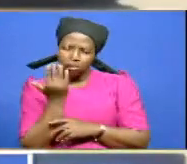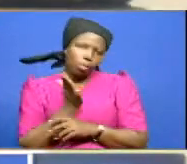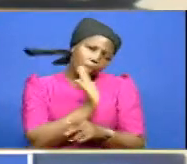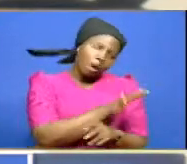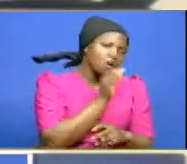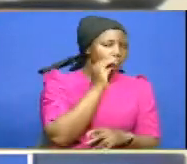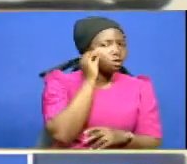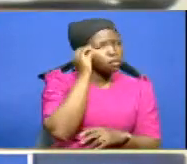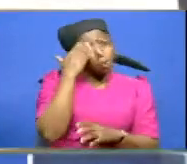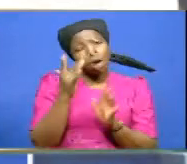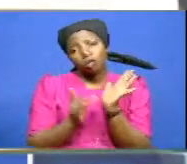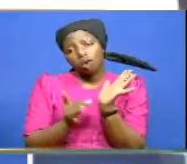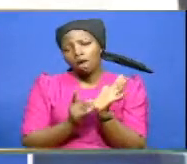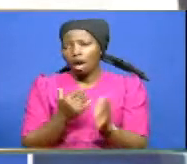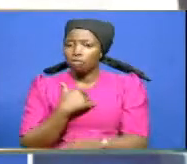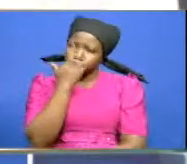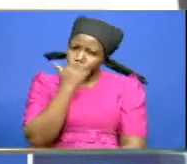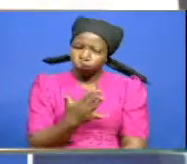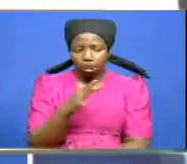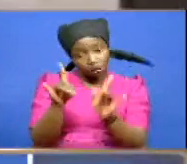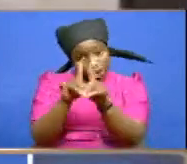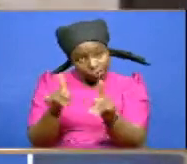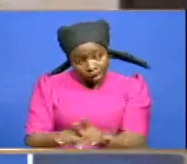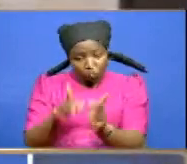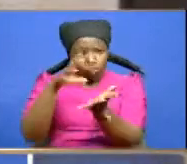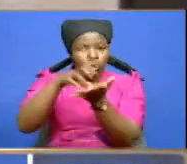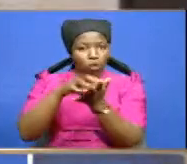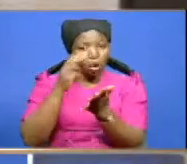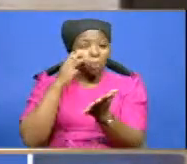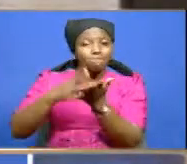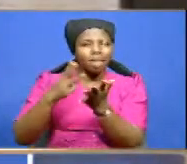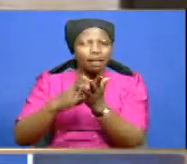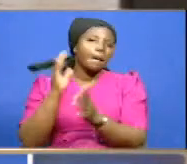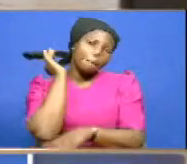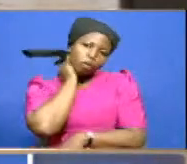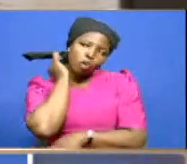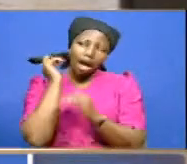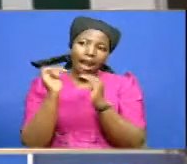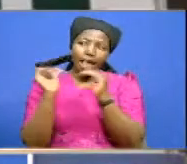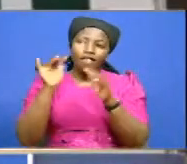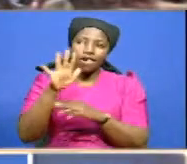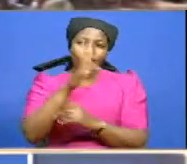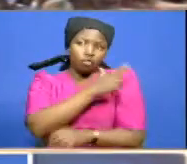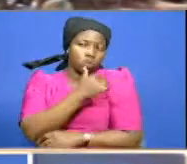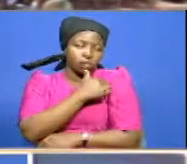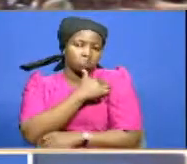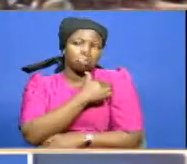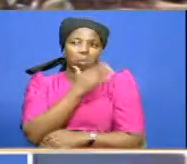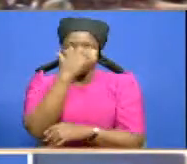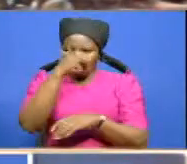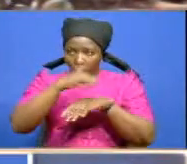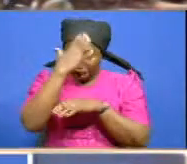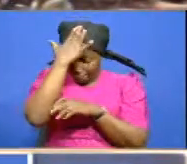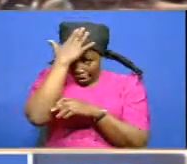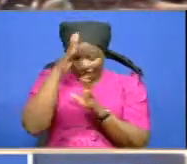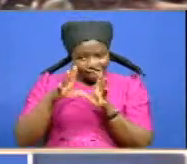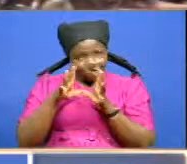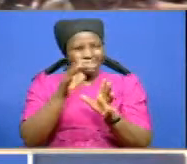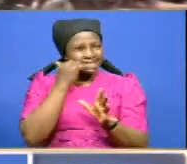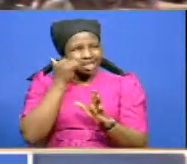hakuna madaktari. Similar scenes were witnessed at Murang'a Level 5 Hospital Monday, forcing patients to return